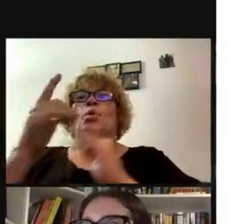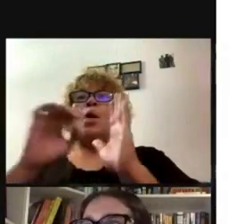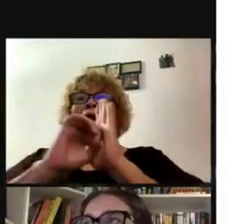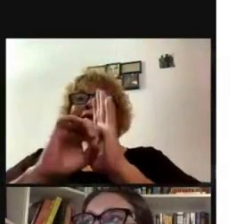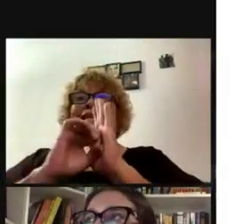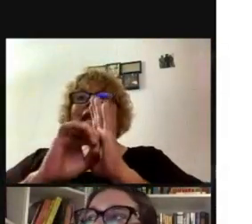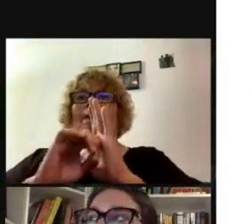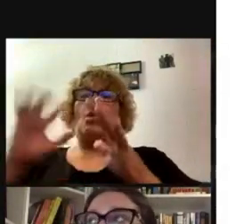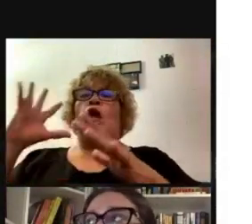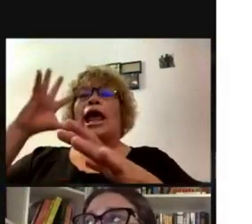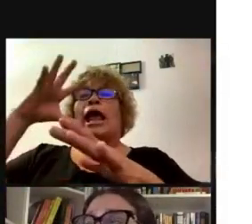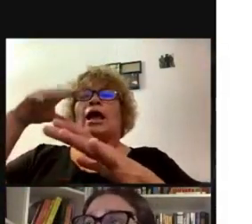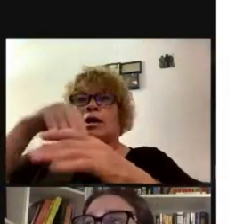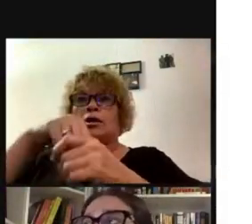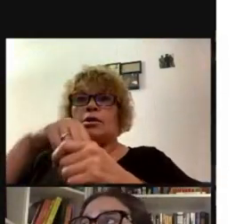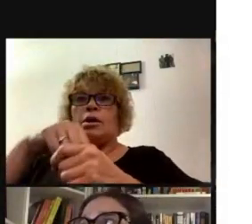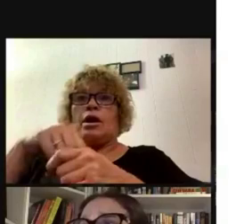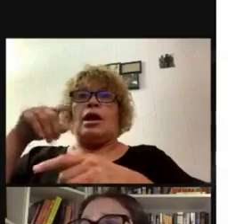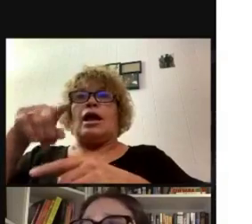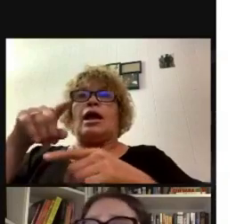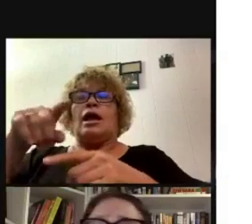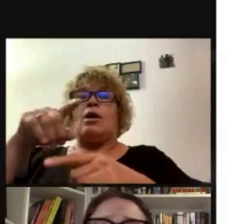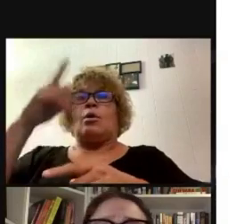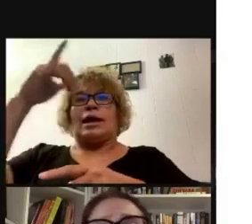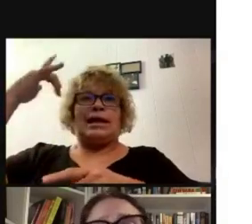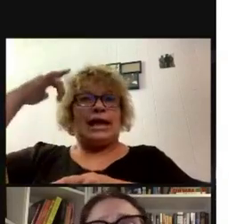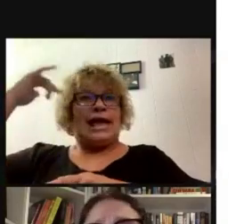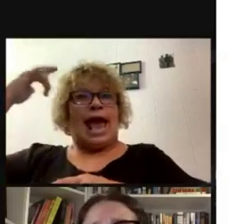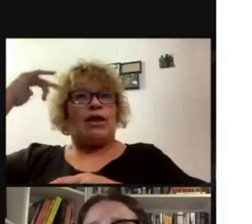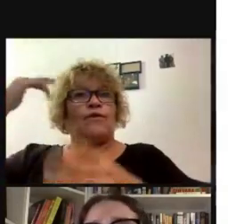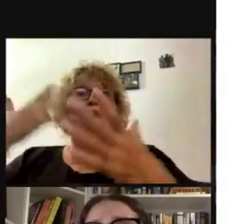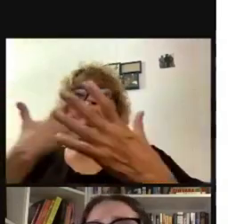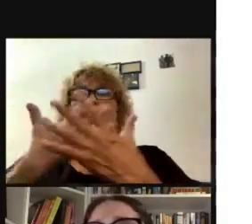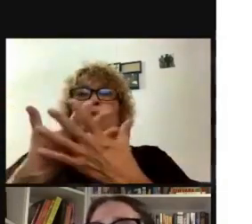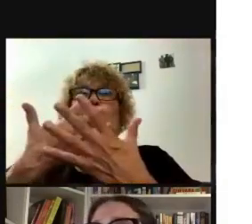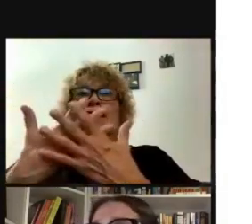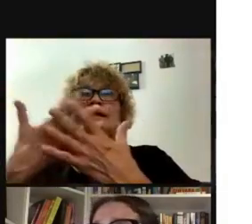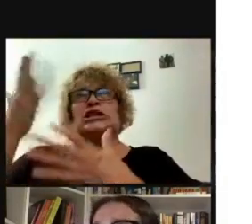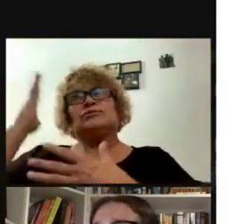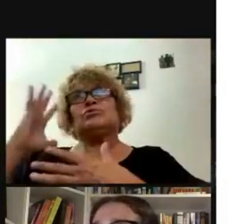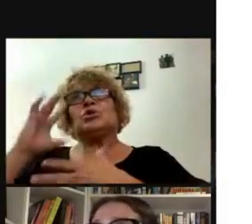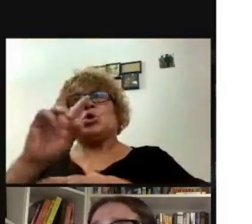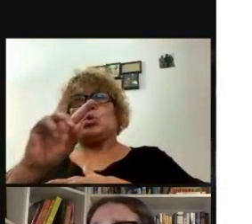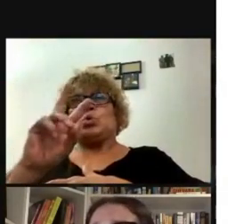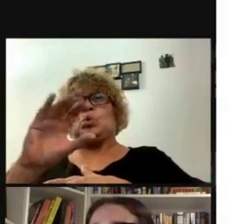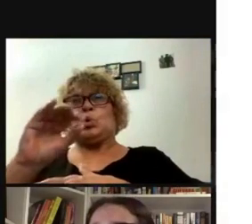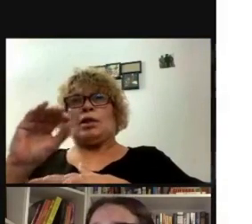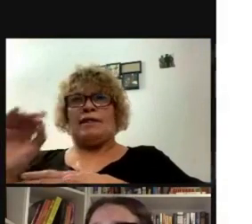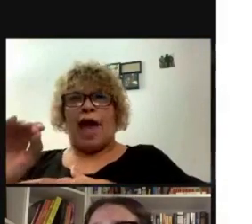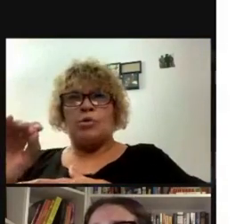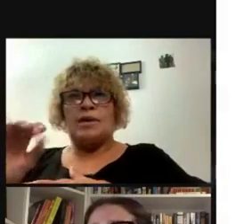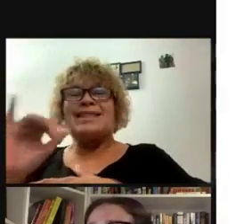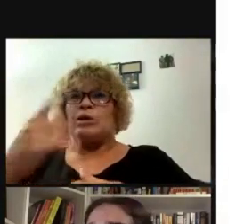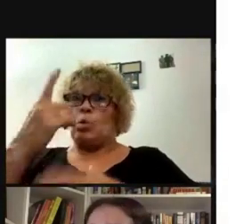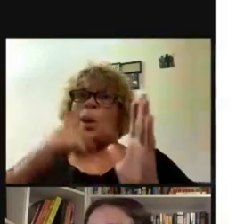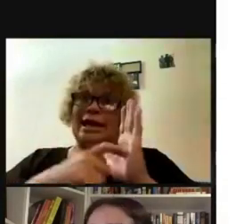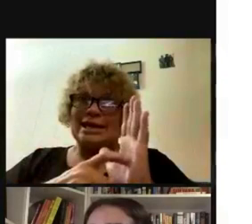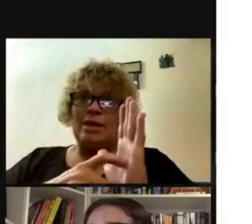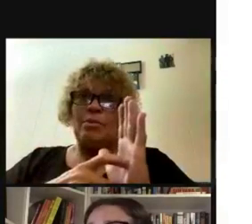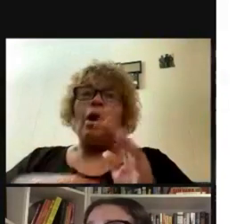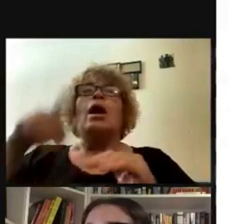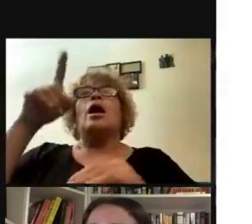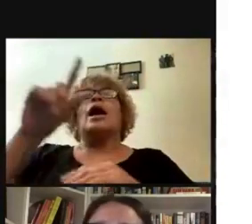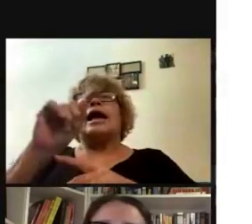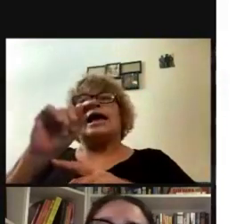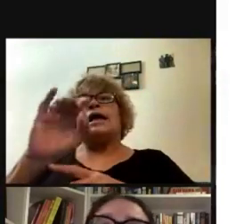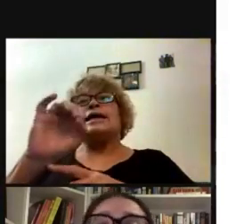includes women who were sterilized in California prisons in the 2000s. Another example is in Tennessee,